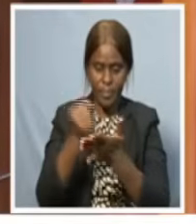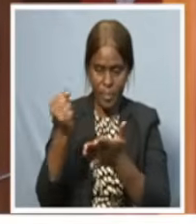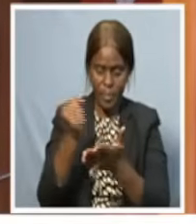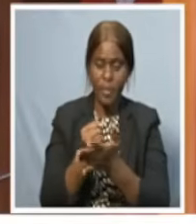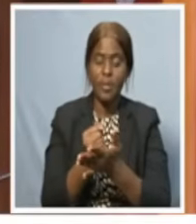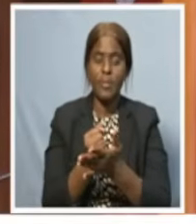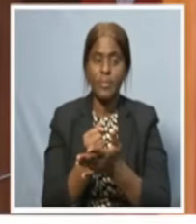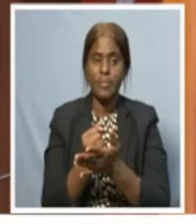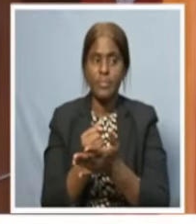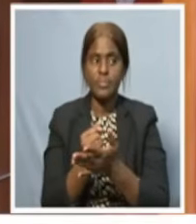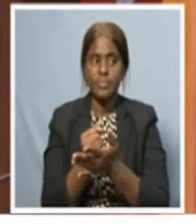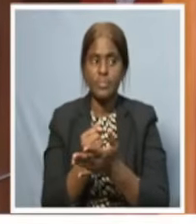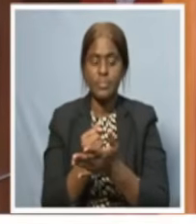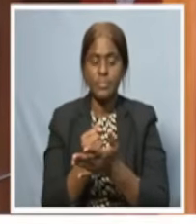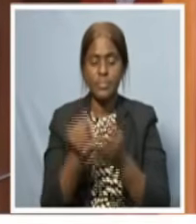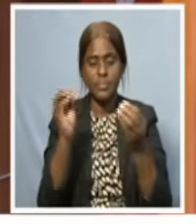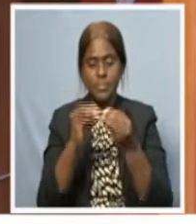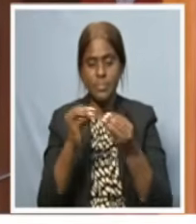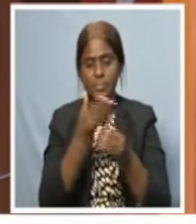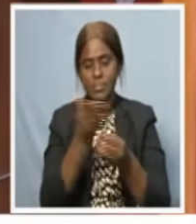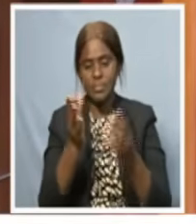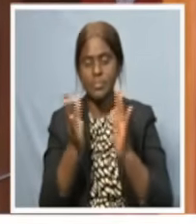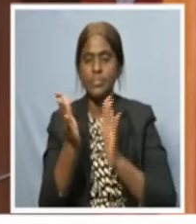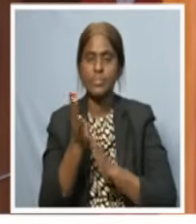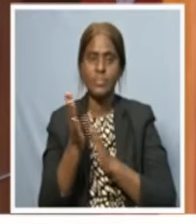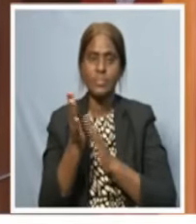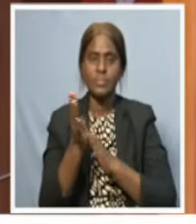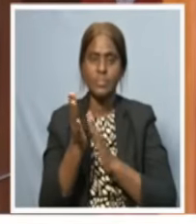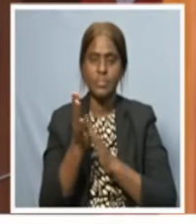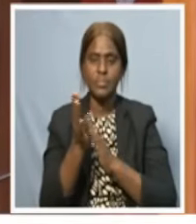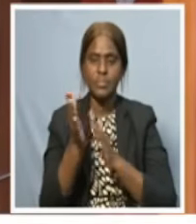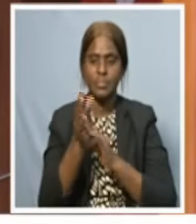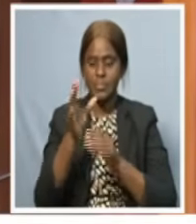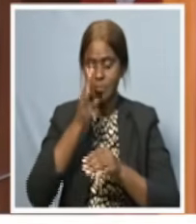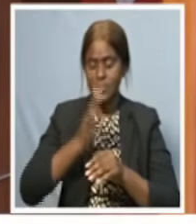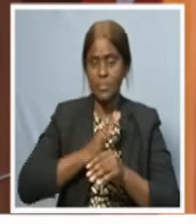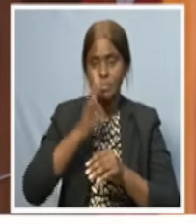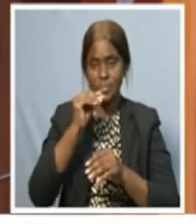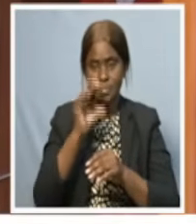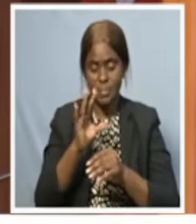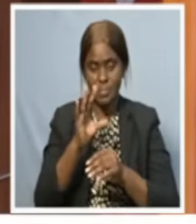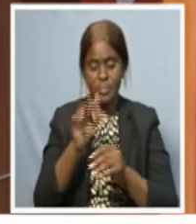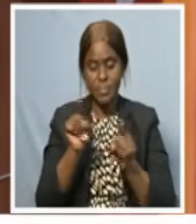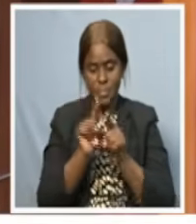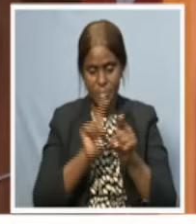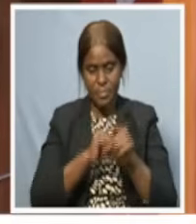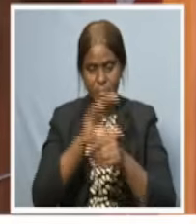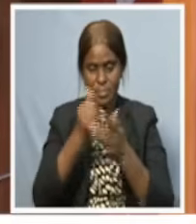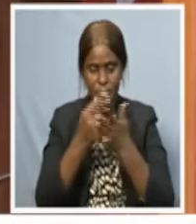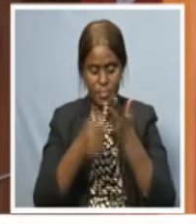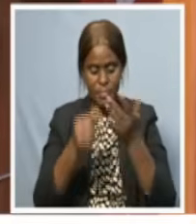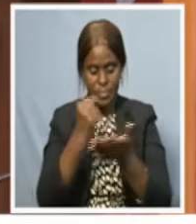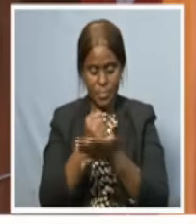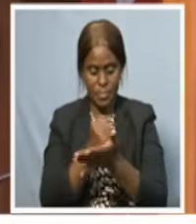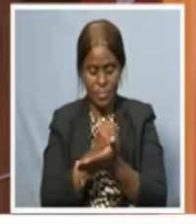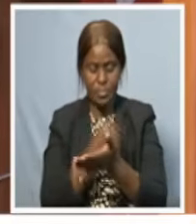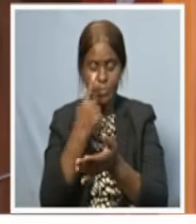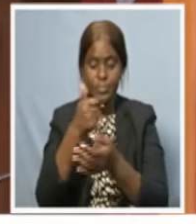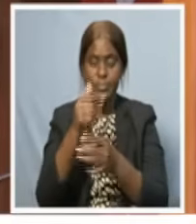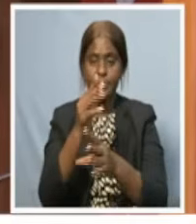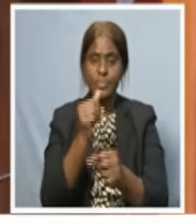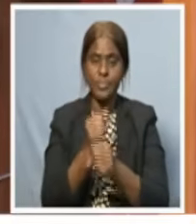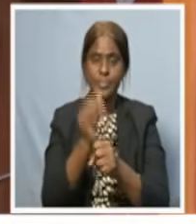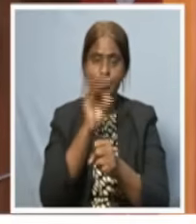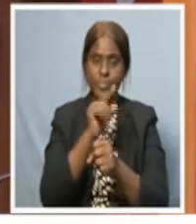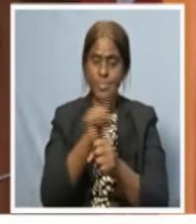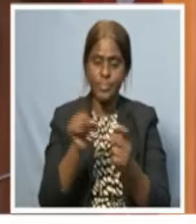recruitments? Because most of our schools, Madam Speaker, those are the subjects which seem to